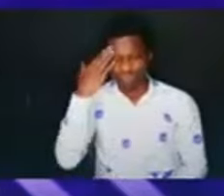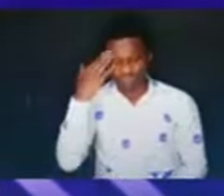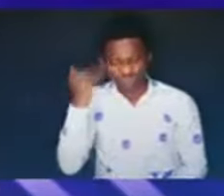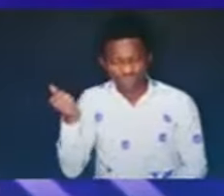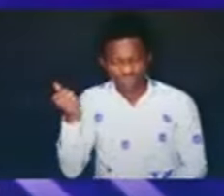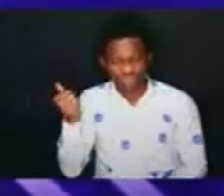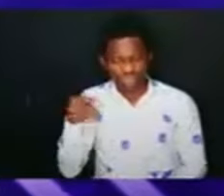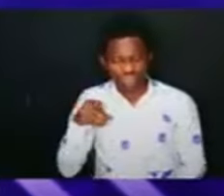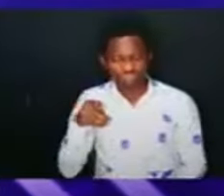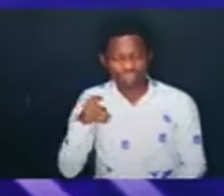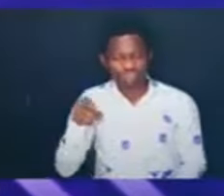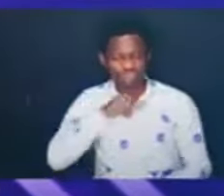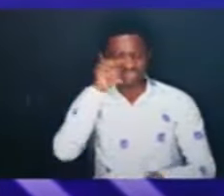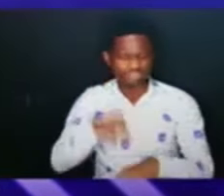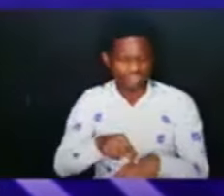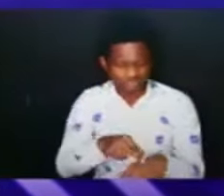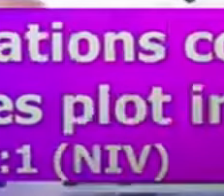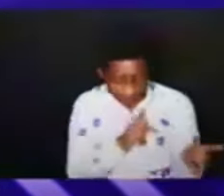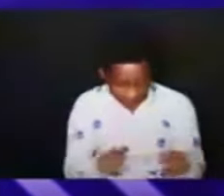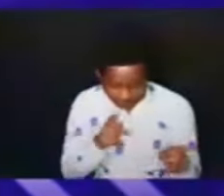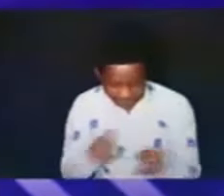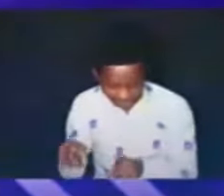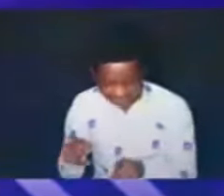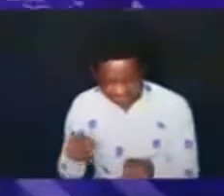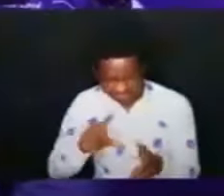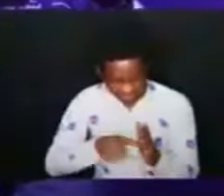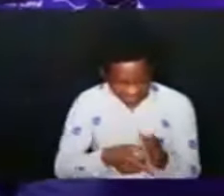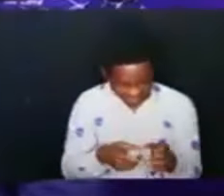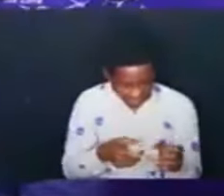nations conspire and the people plot in vain?